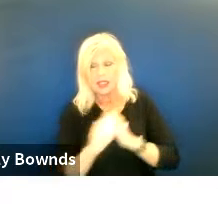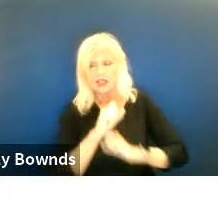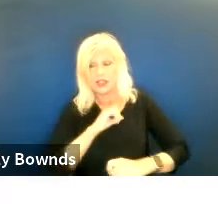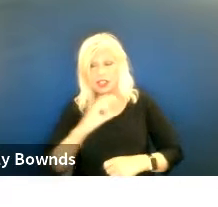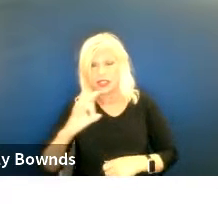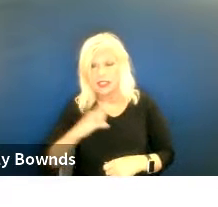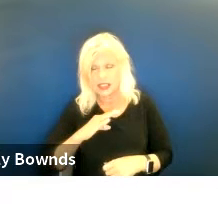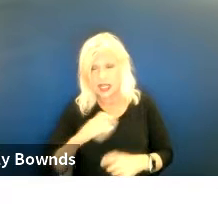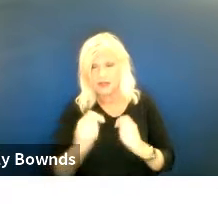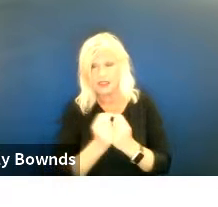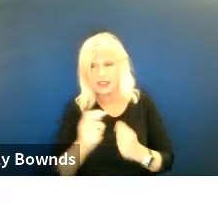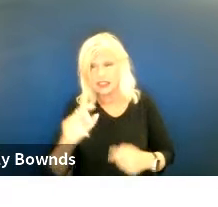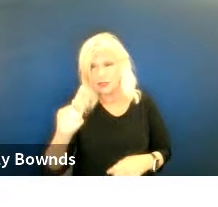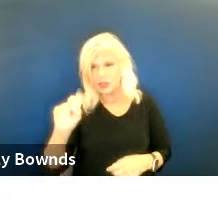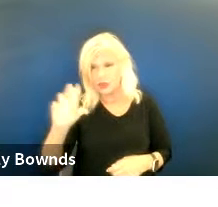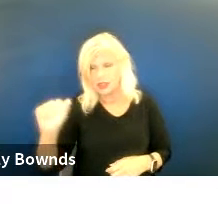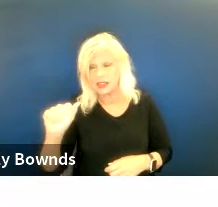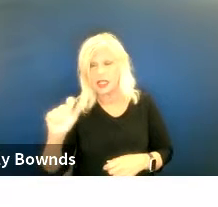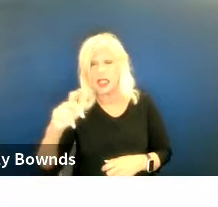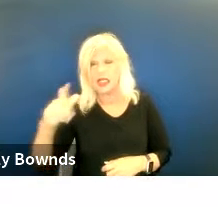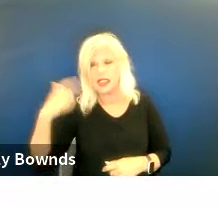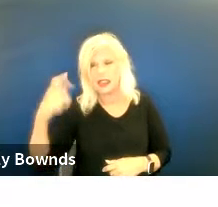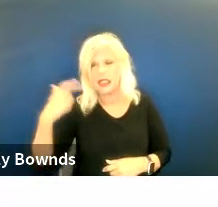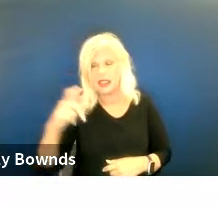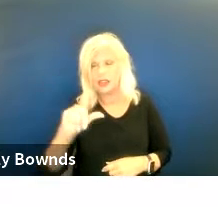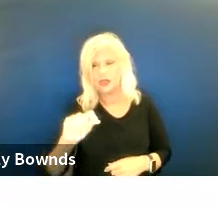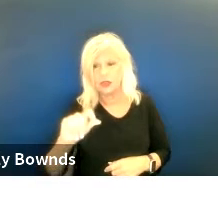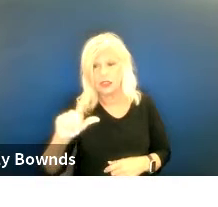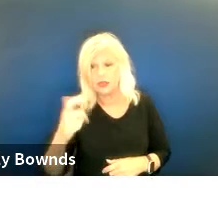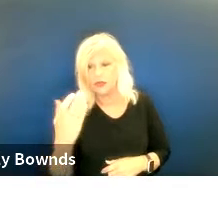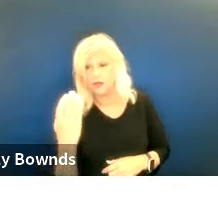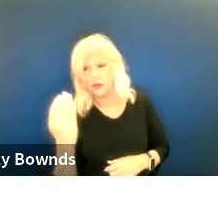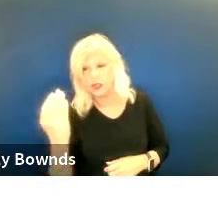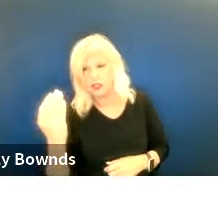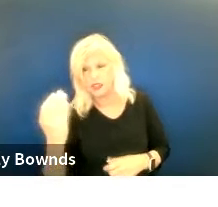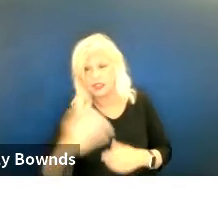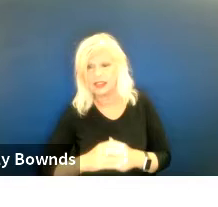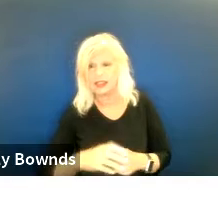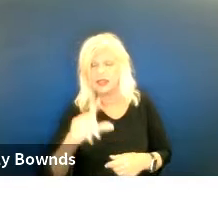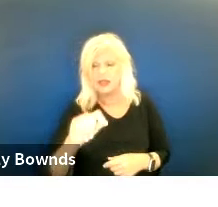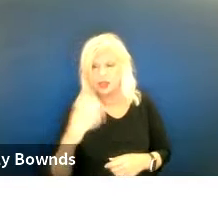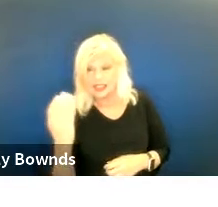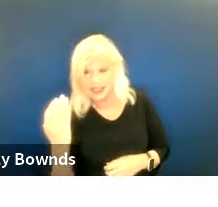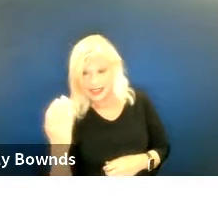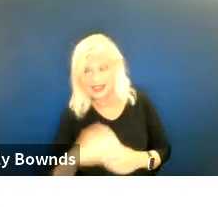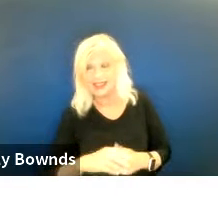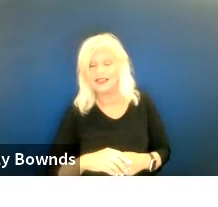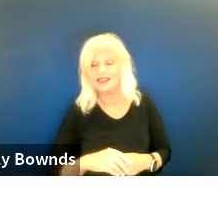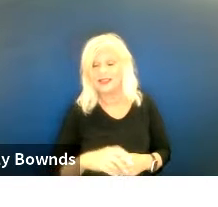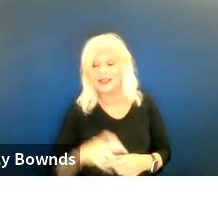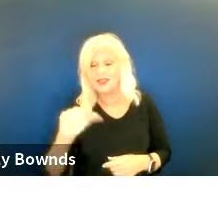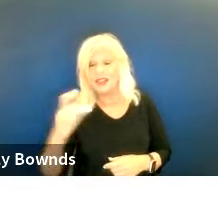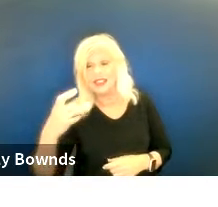Team USA at the London 2020, Sochi 2014, Rio 2016, and Pyeongchang